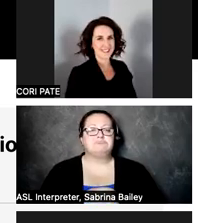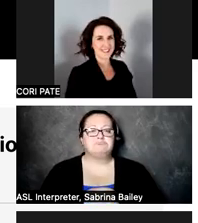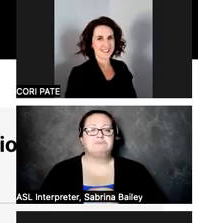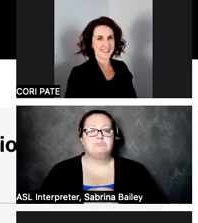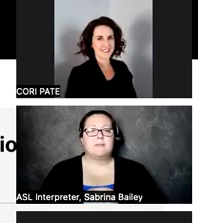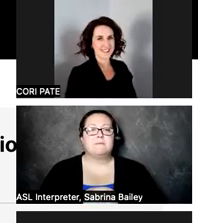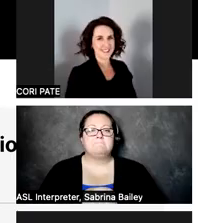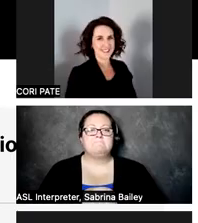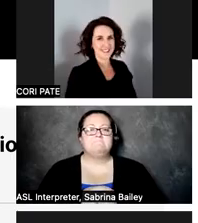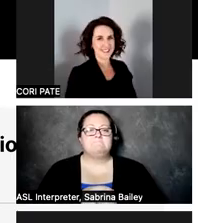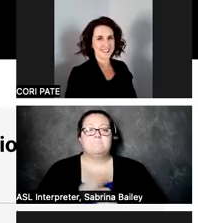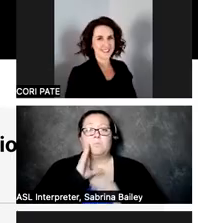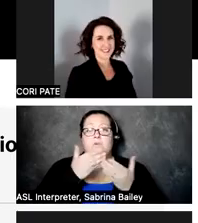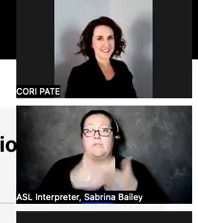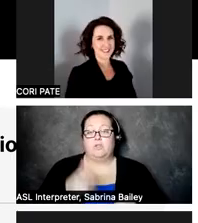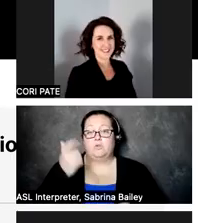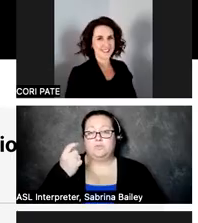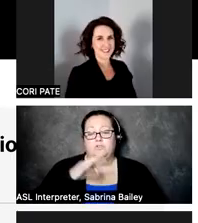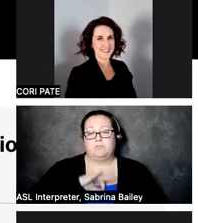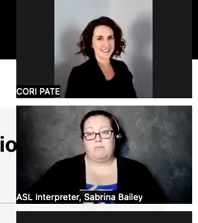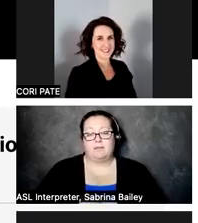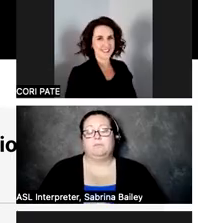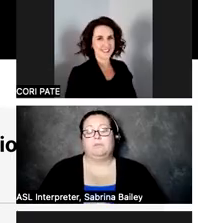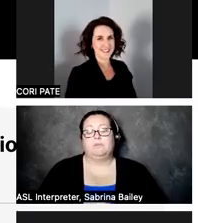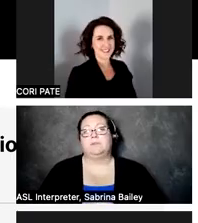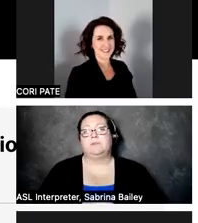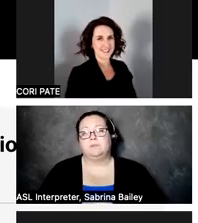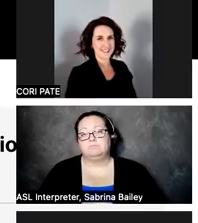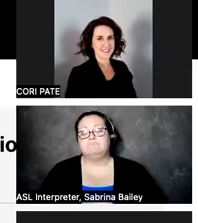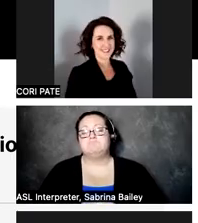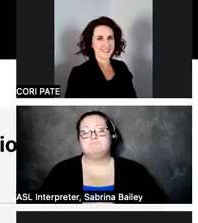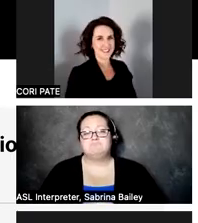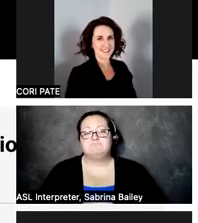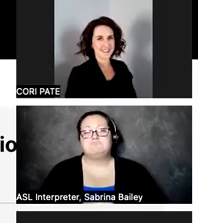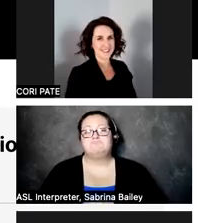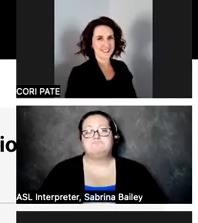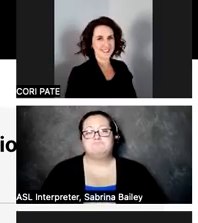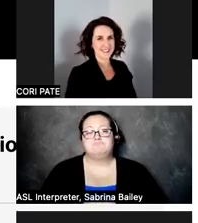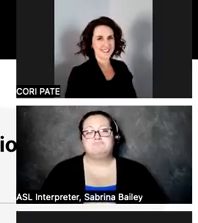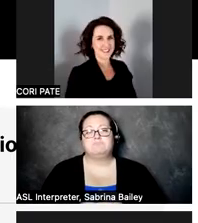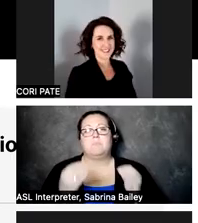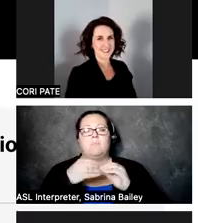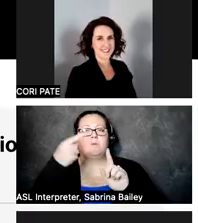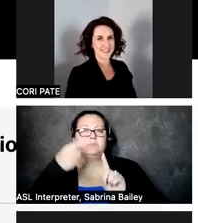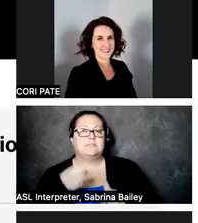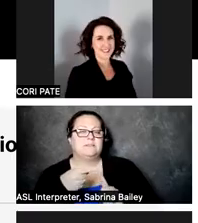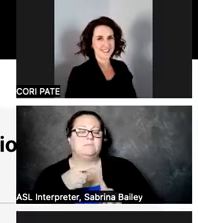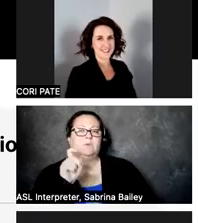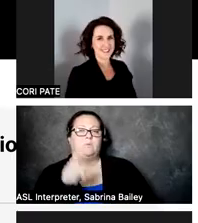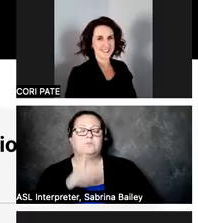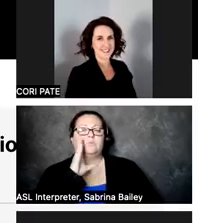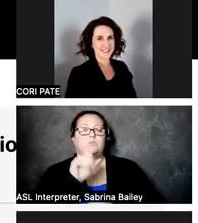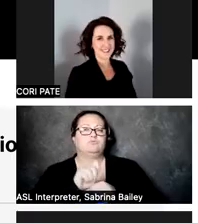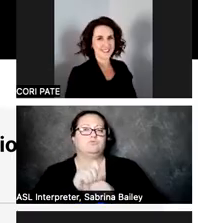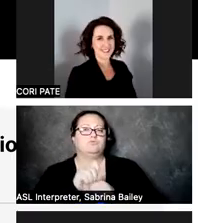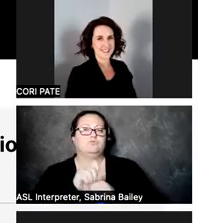Will they lose benefits? Benefit question. More specific question, will the job coach